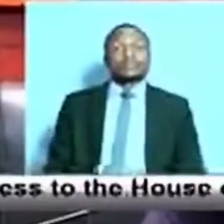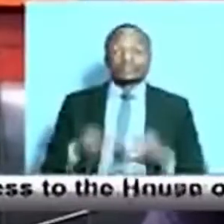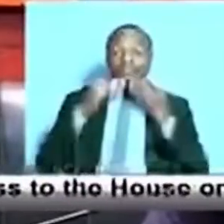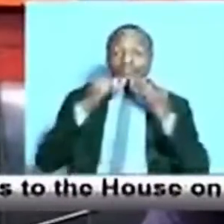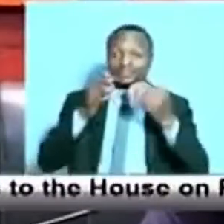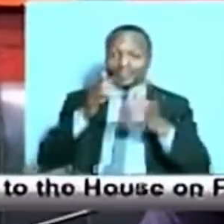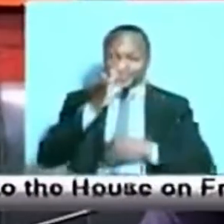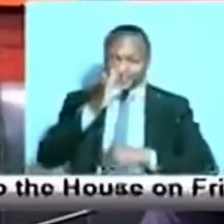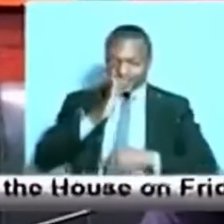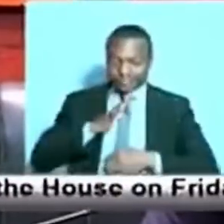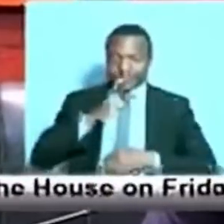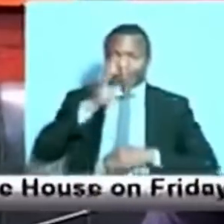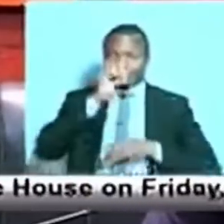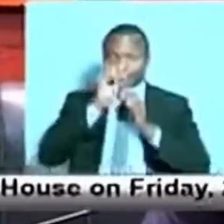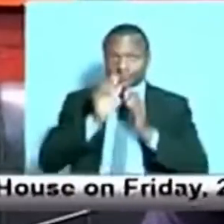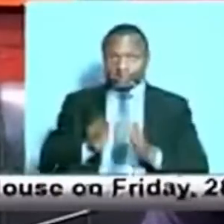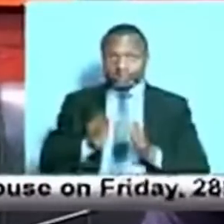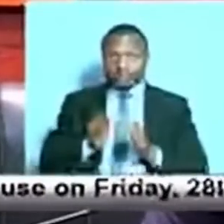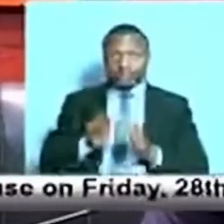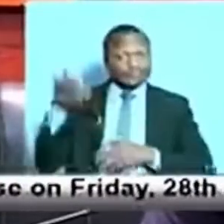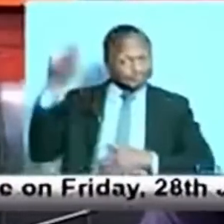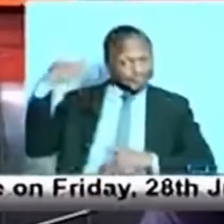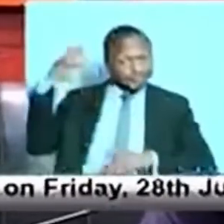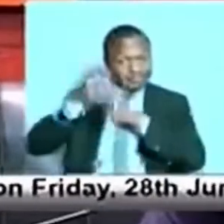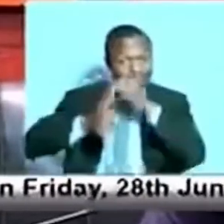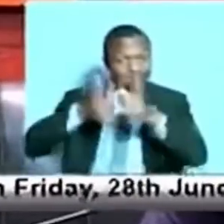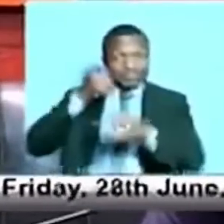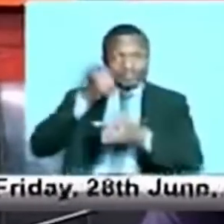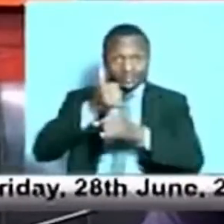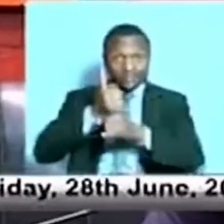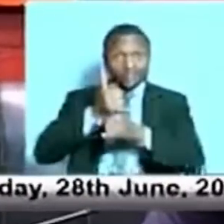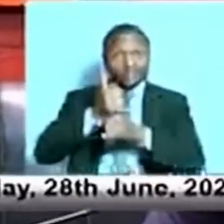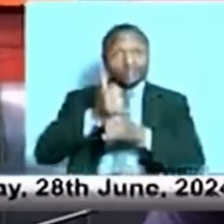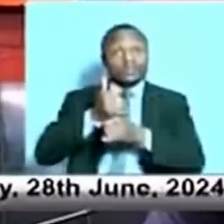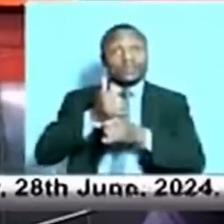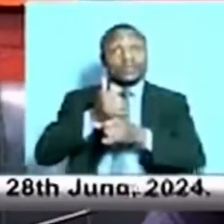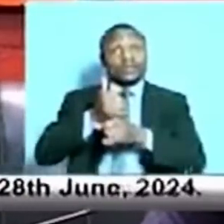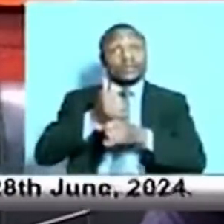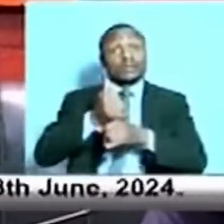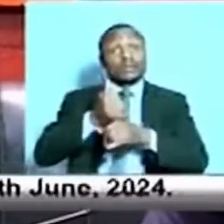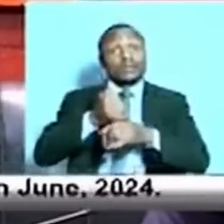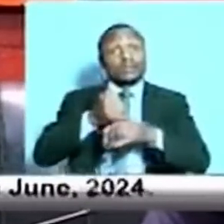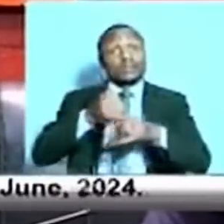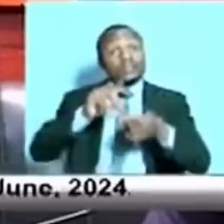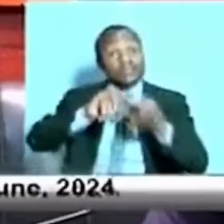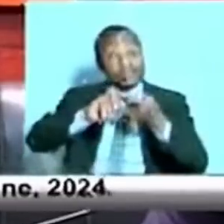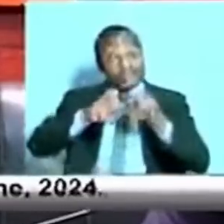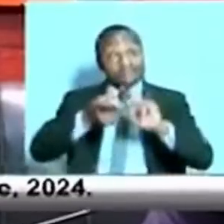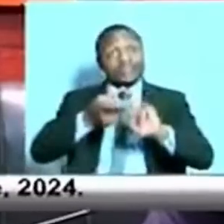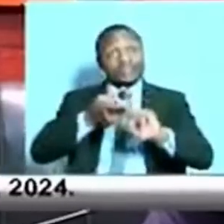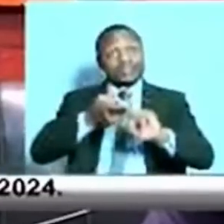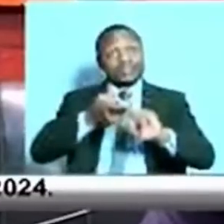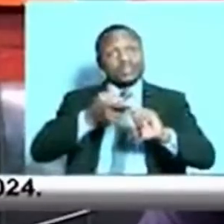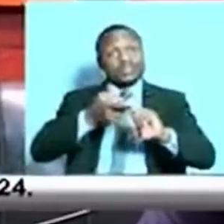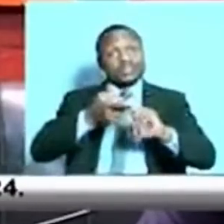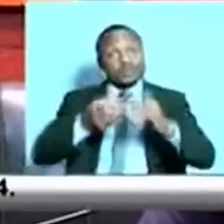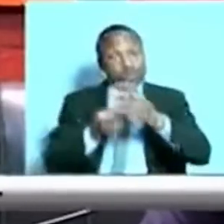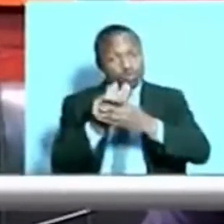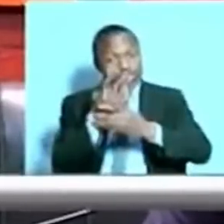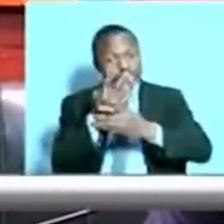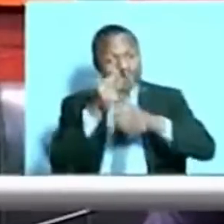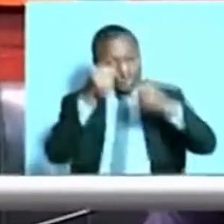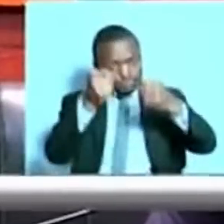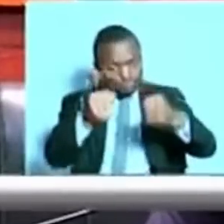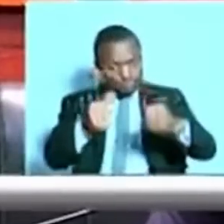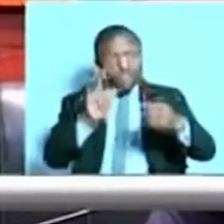Thank you, Madam. Over the years, the relations have been growing from strength to strength,